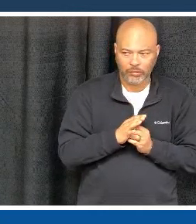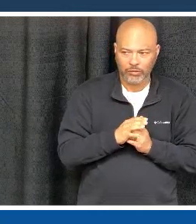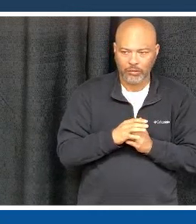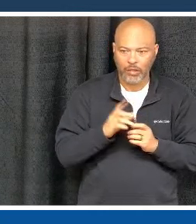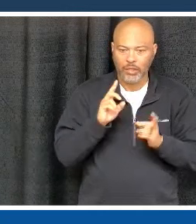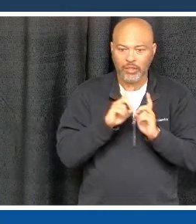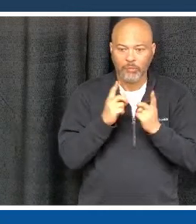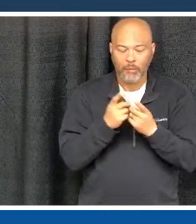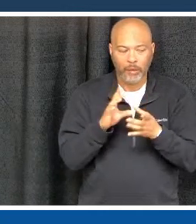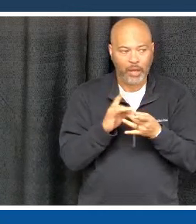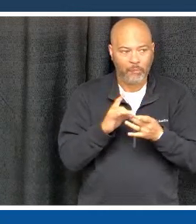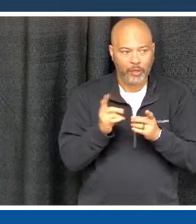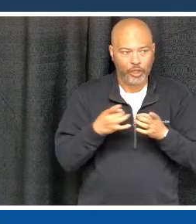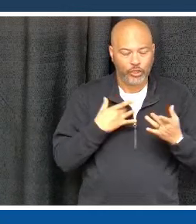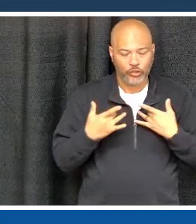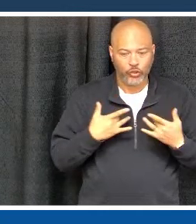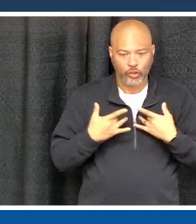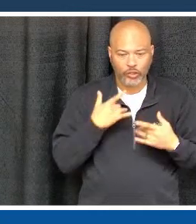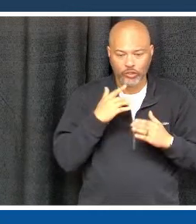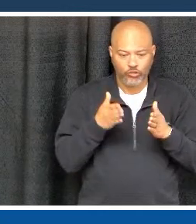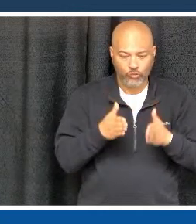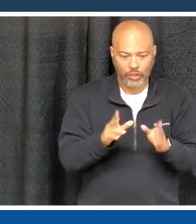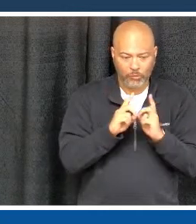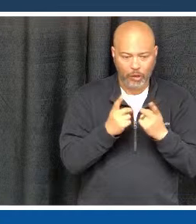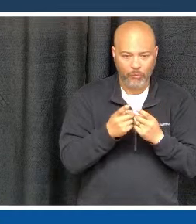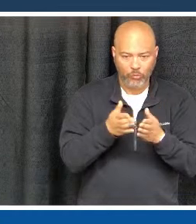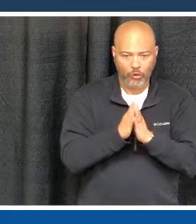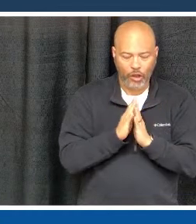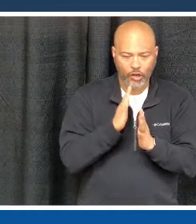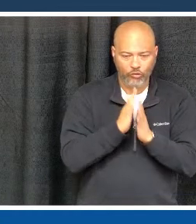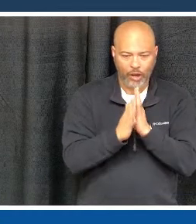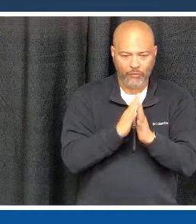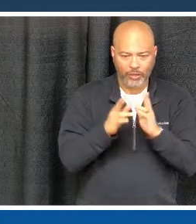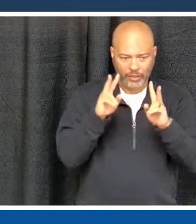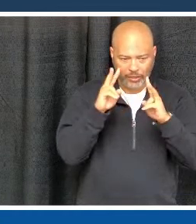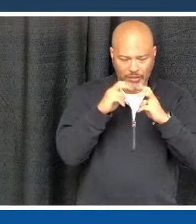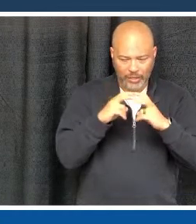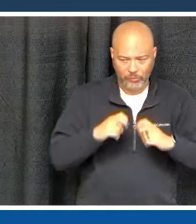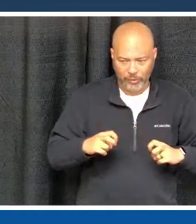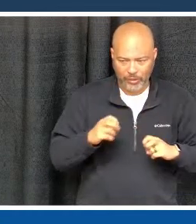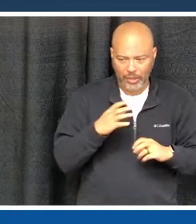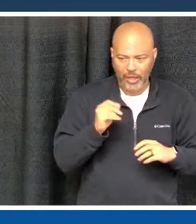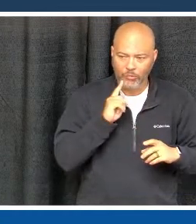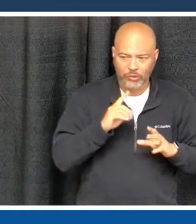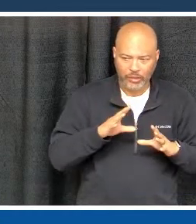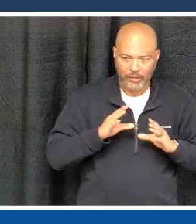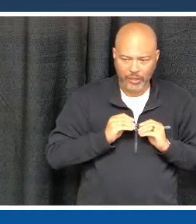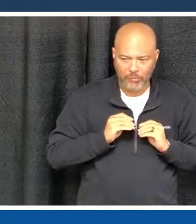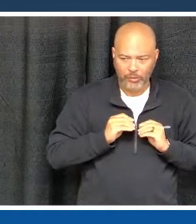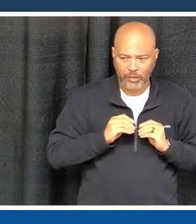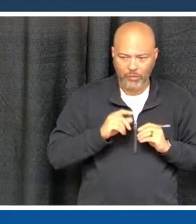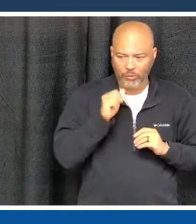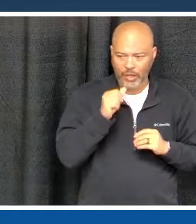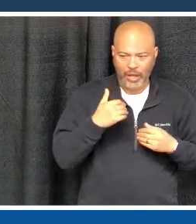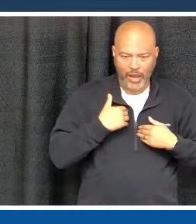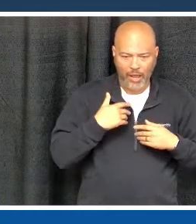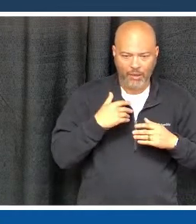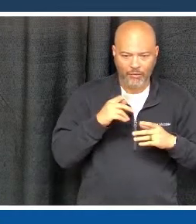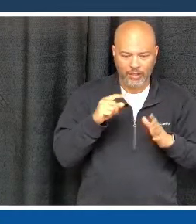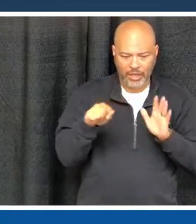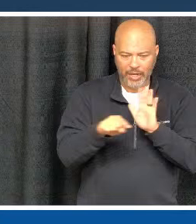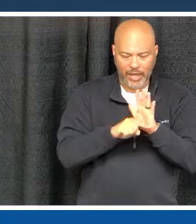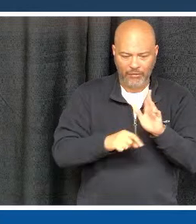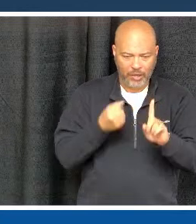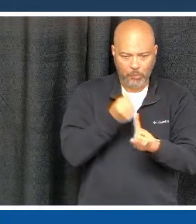Department comments and concerns. The street department required a traffic assessment. It was received and it was acceptable and will not have an adverse effect on